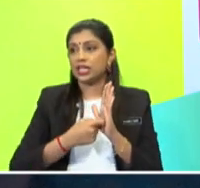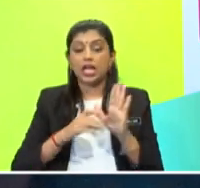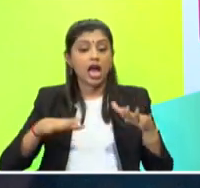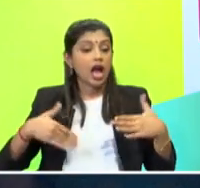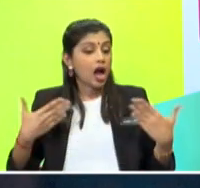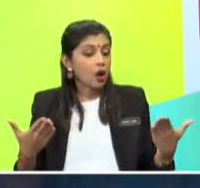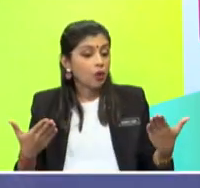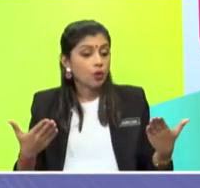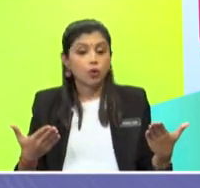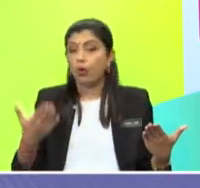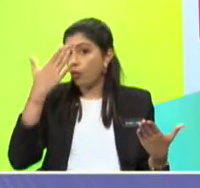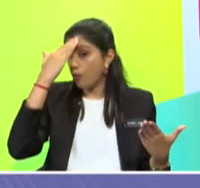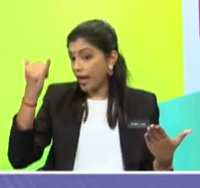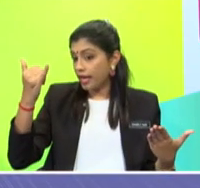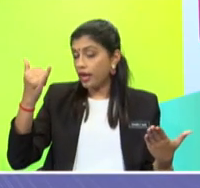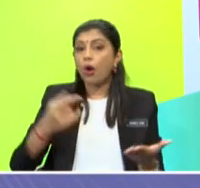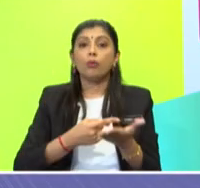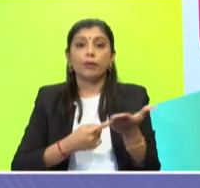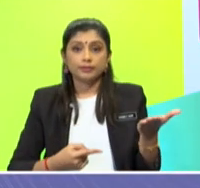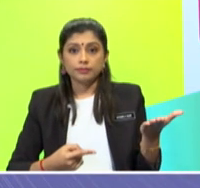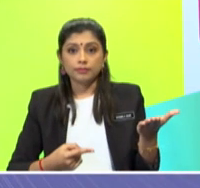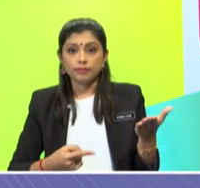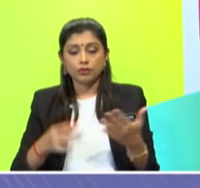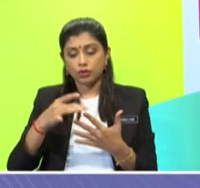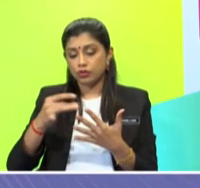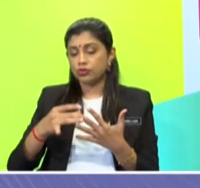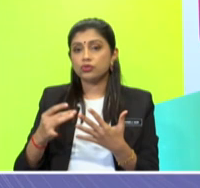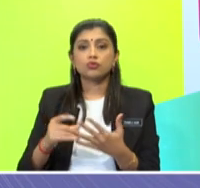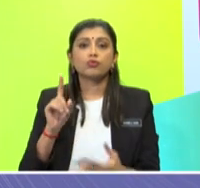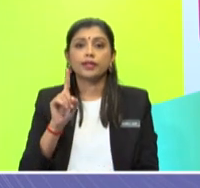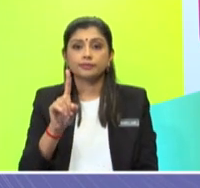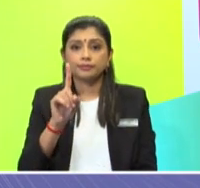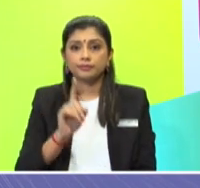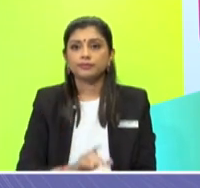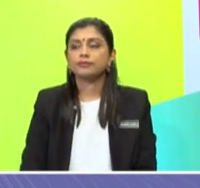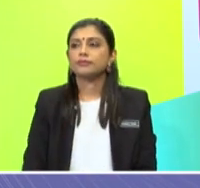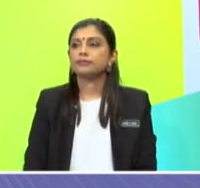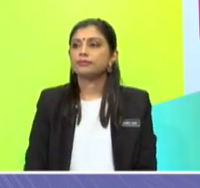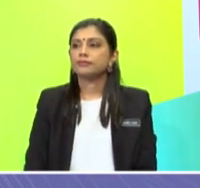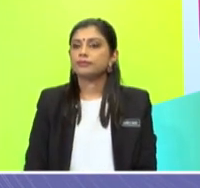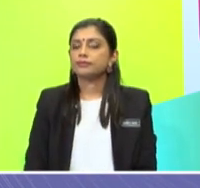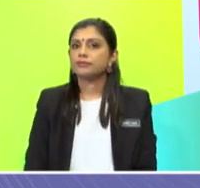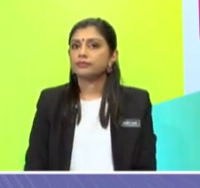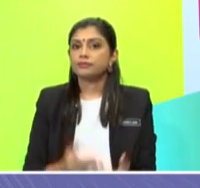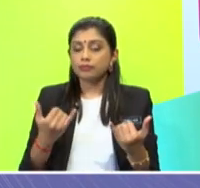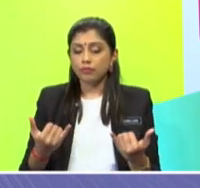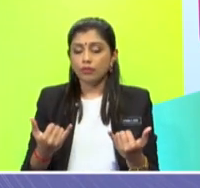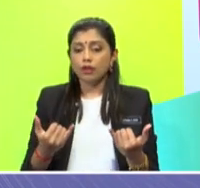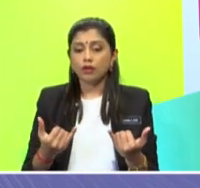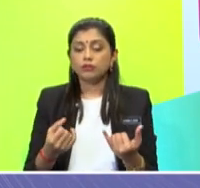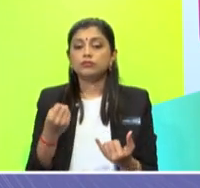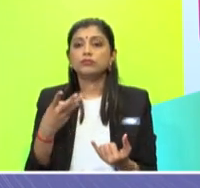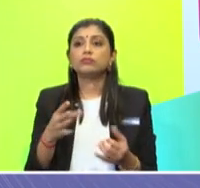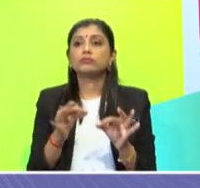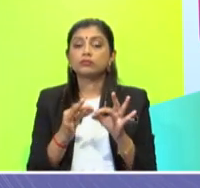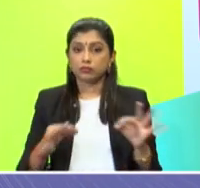why, or what. So you are free to choose. Now, let's go to the next sentence. How many sentences do we have now here, Sean?